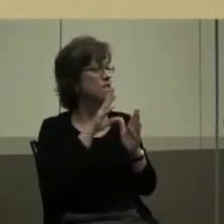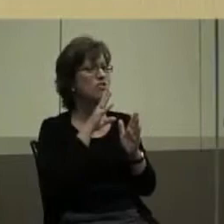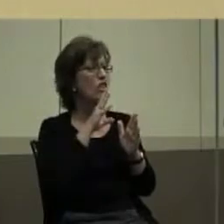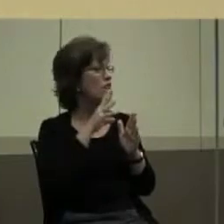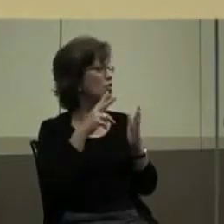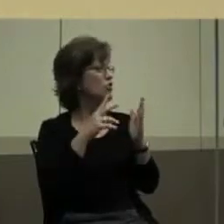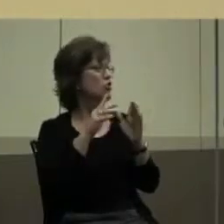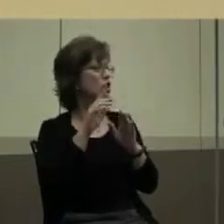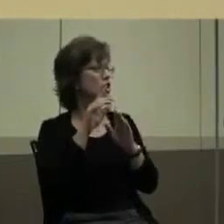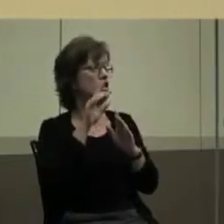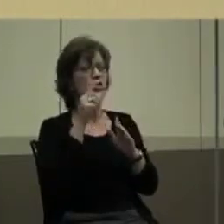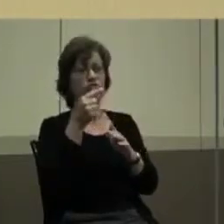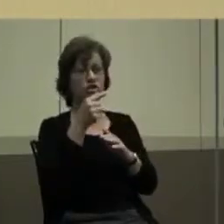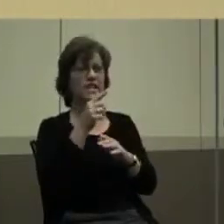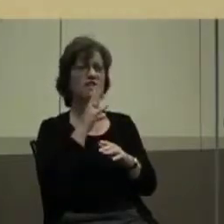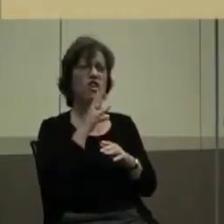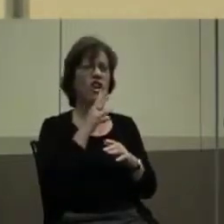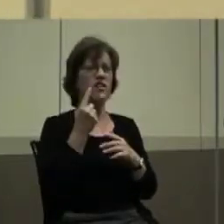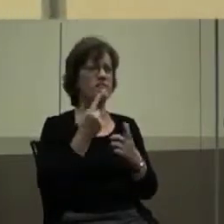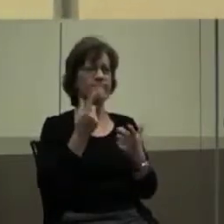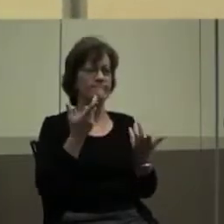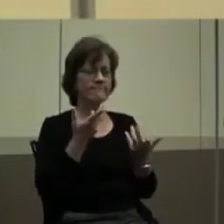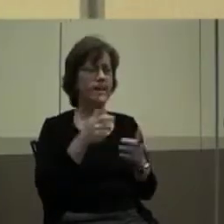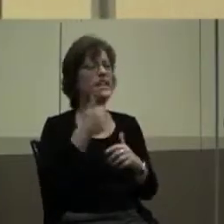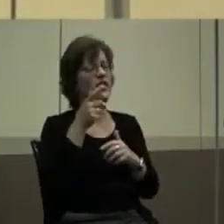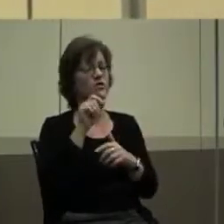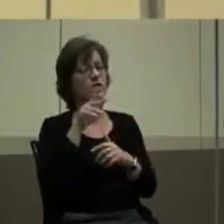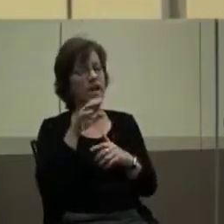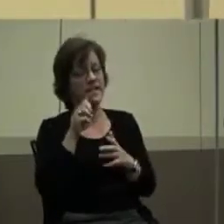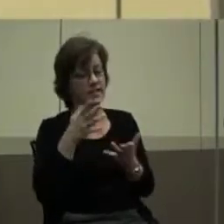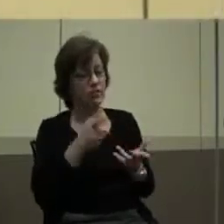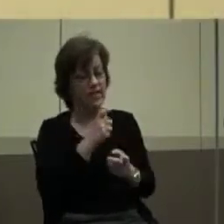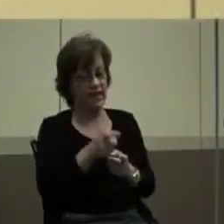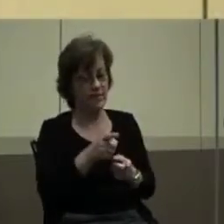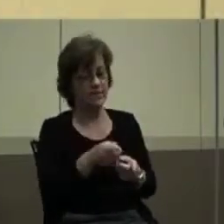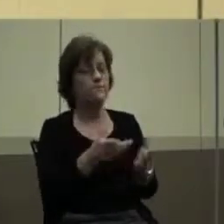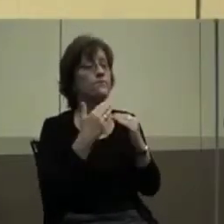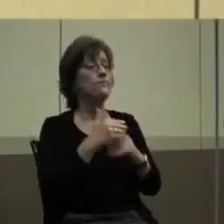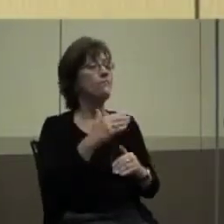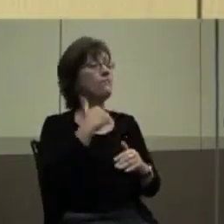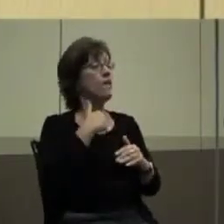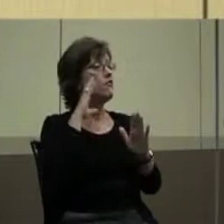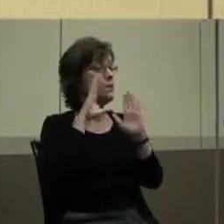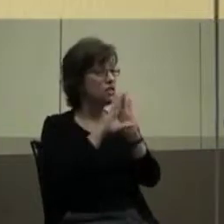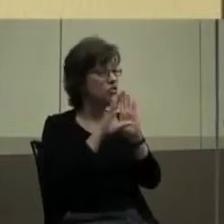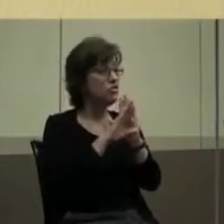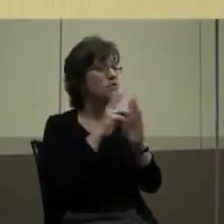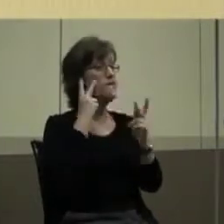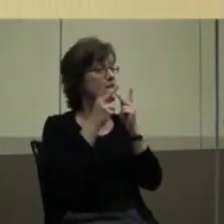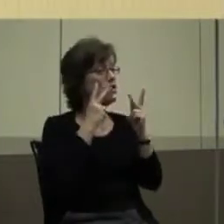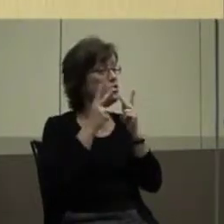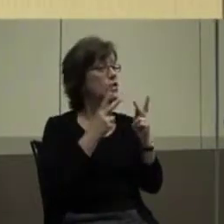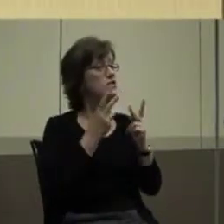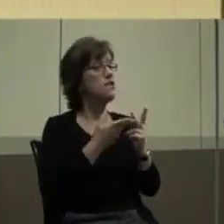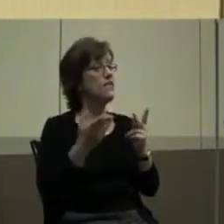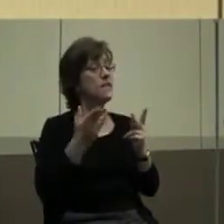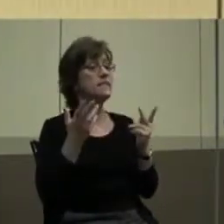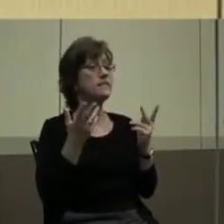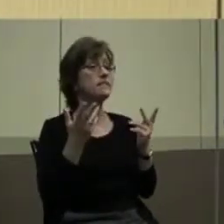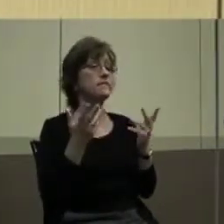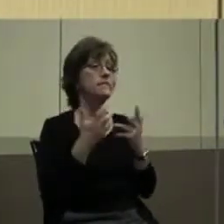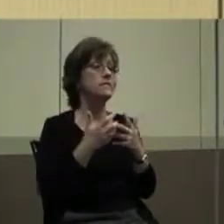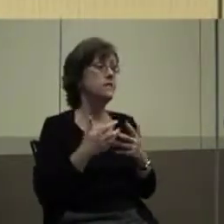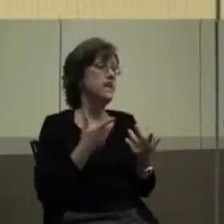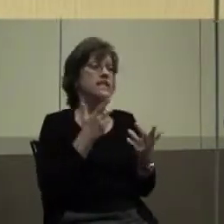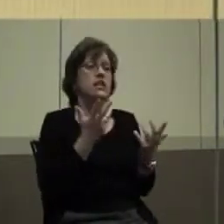use. He also has pictures, visuals, PECs and things like that to communicate. So he has a combination of things. He doesn't have one